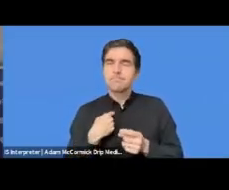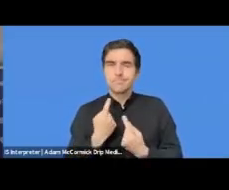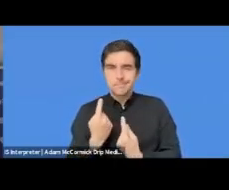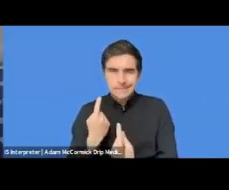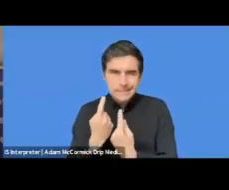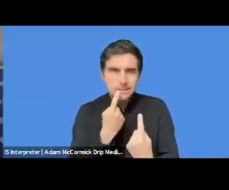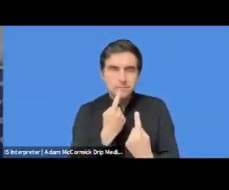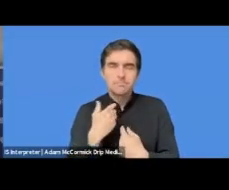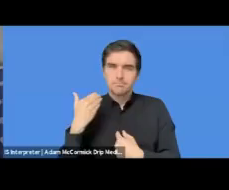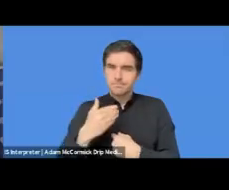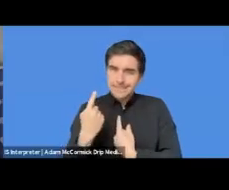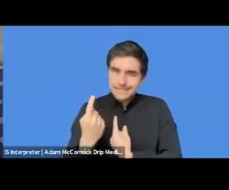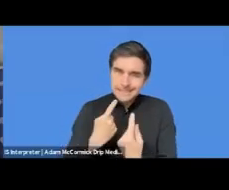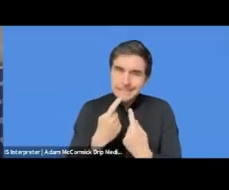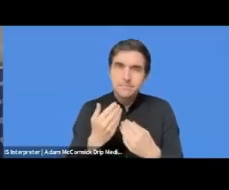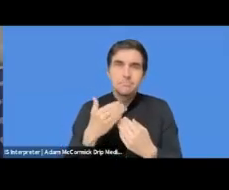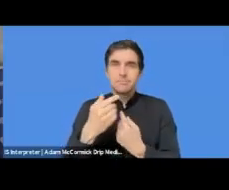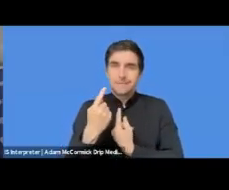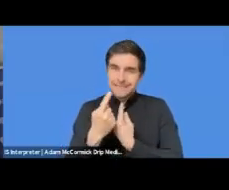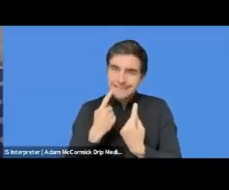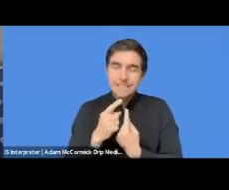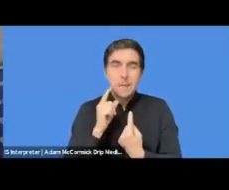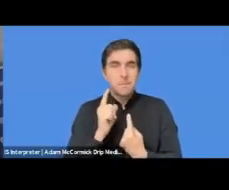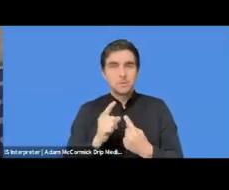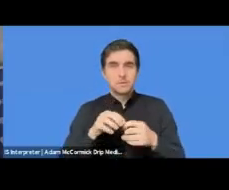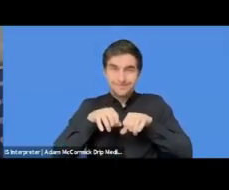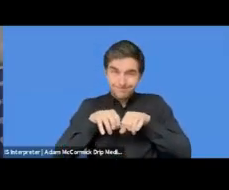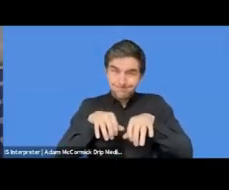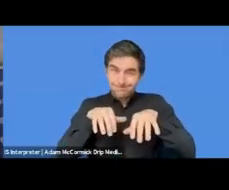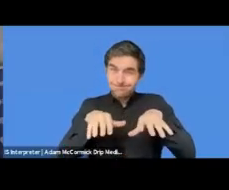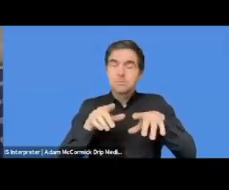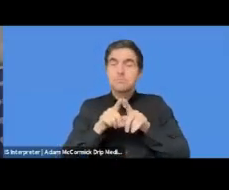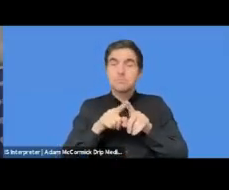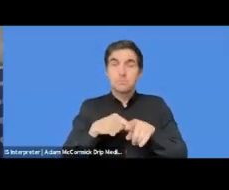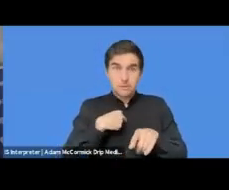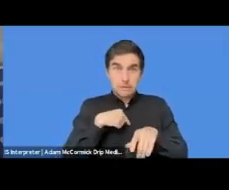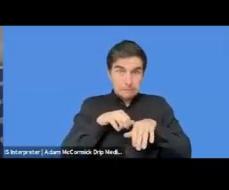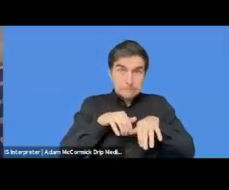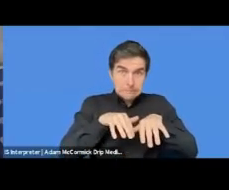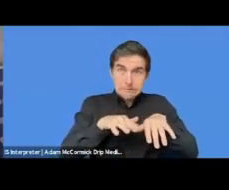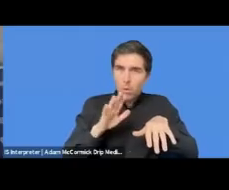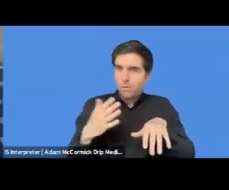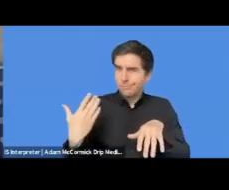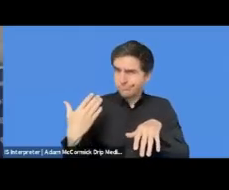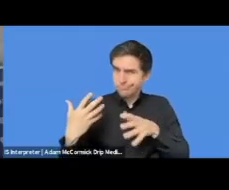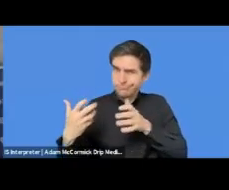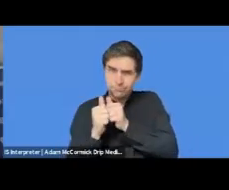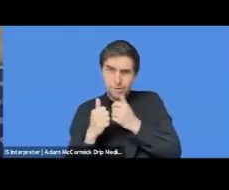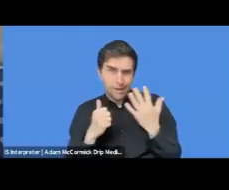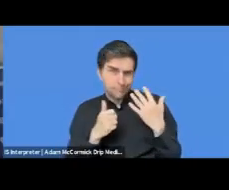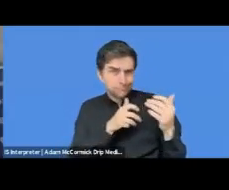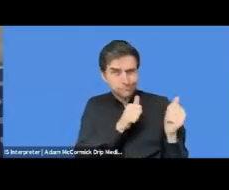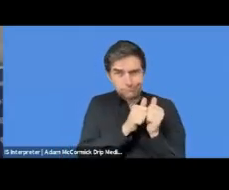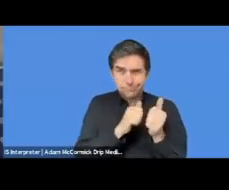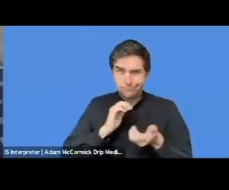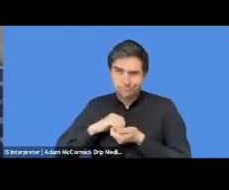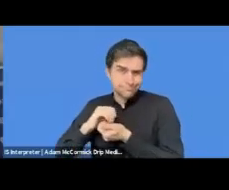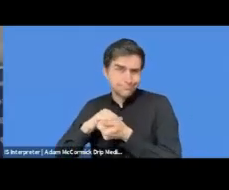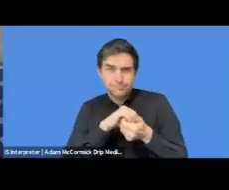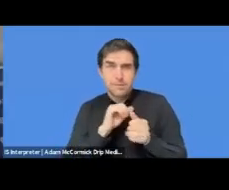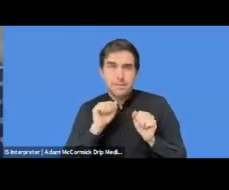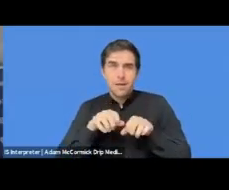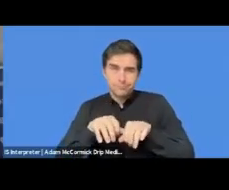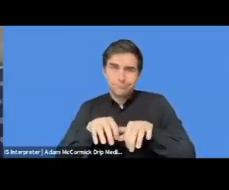remain meeting like together, implementing together, monitoring together. So we had to